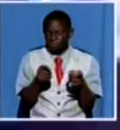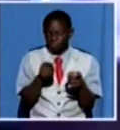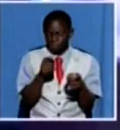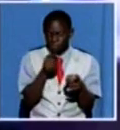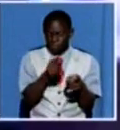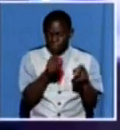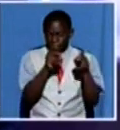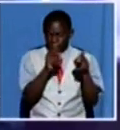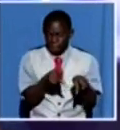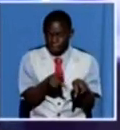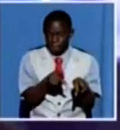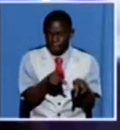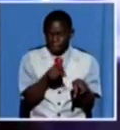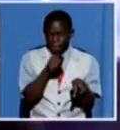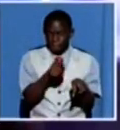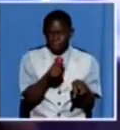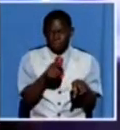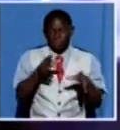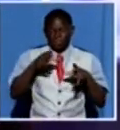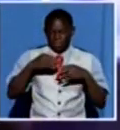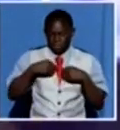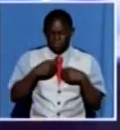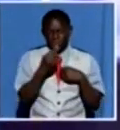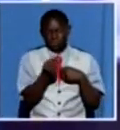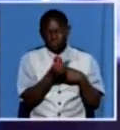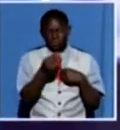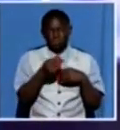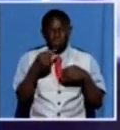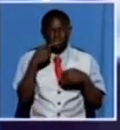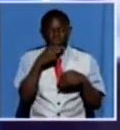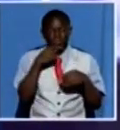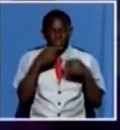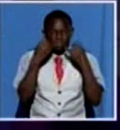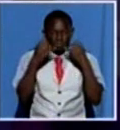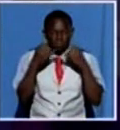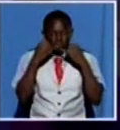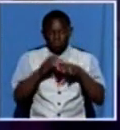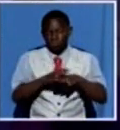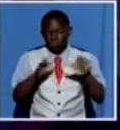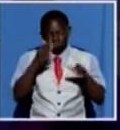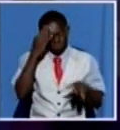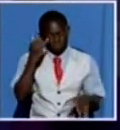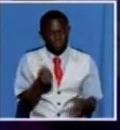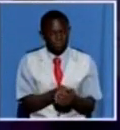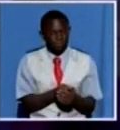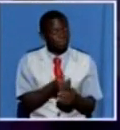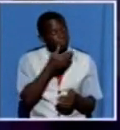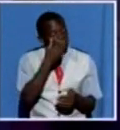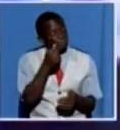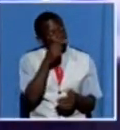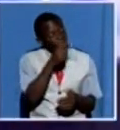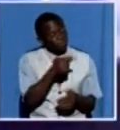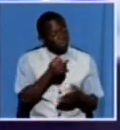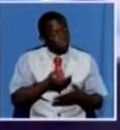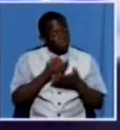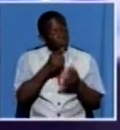accept you to be used to pass on false information? But why don't you put truth ahead of what is false? The question is, would